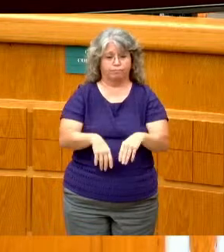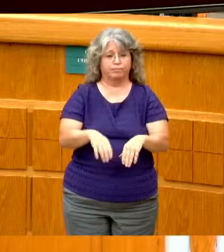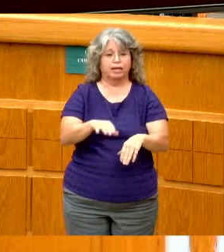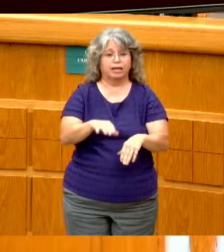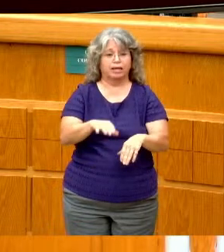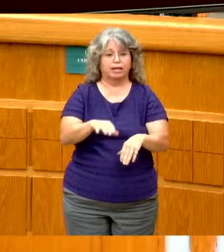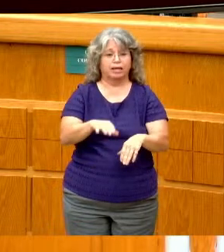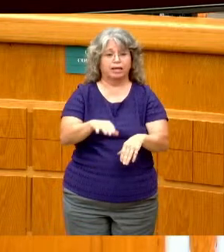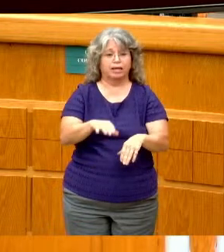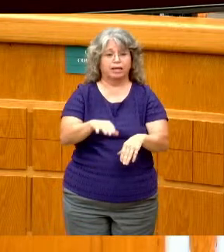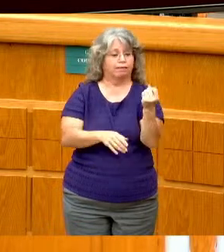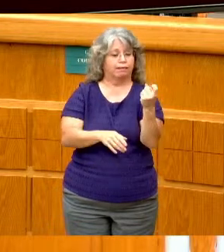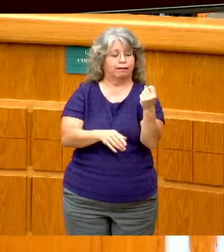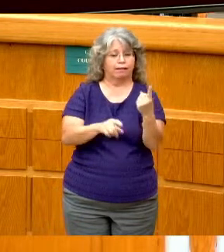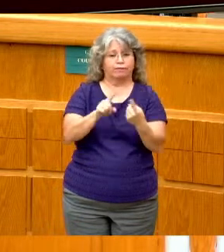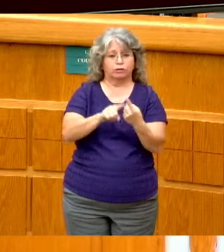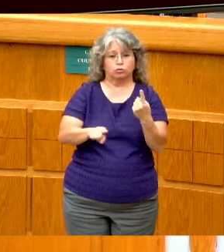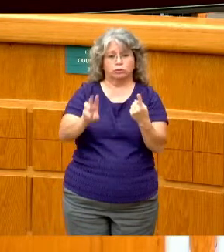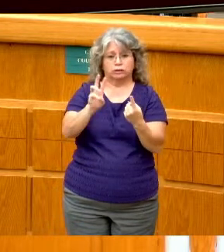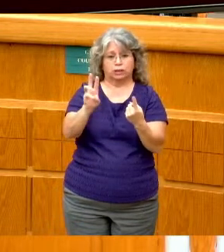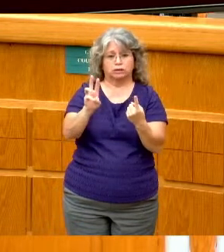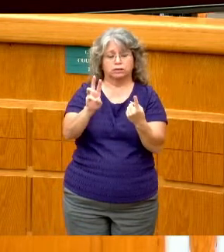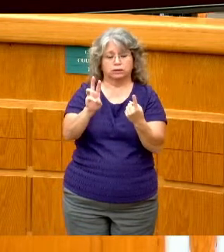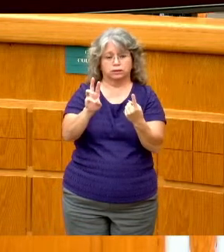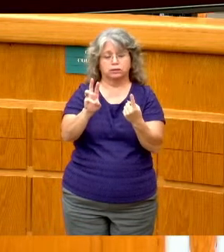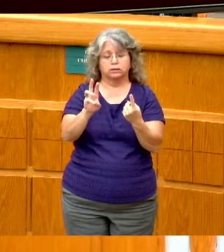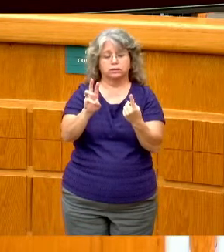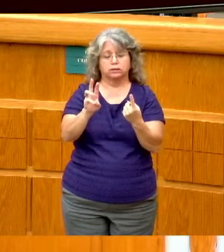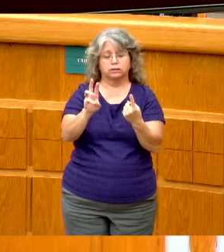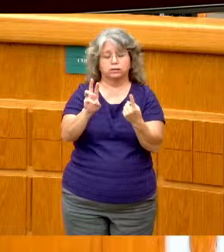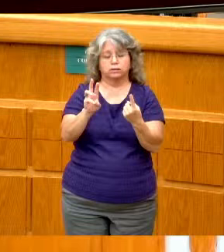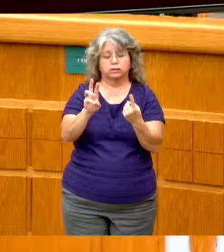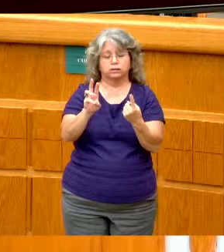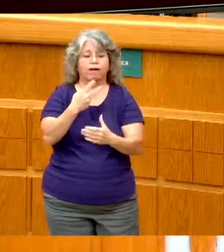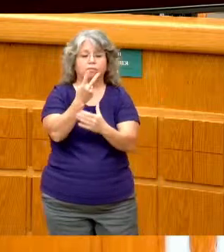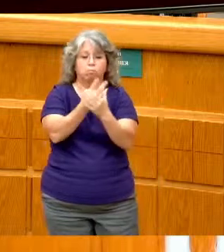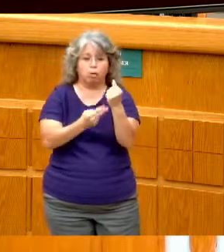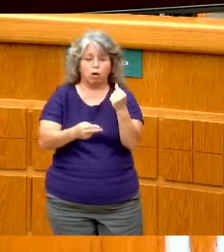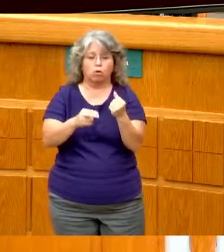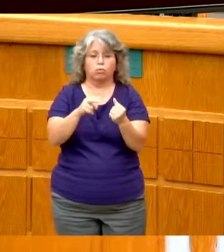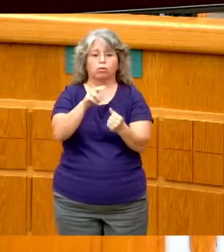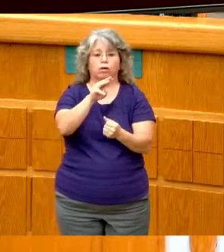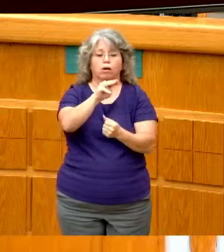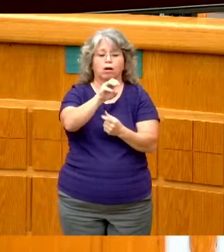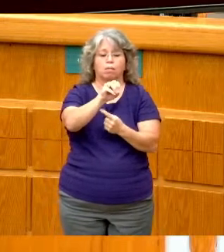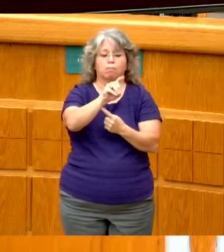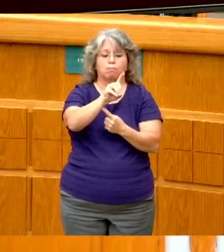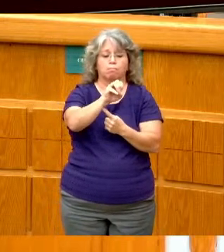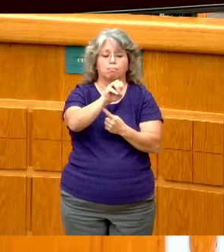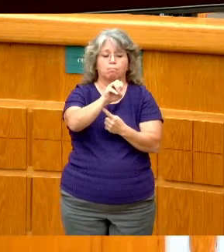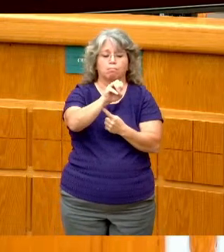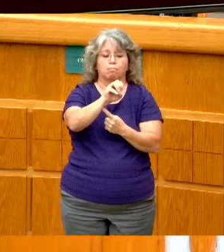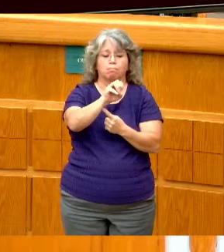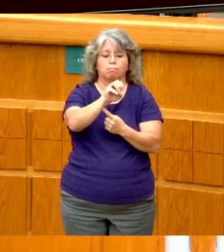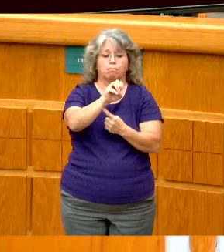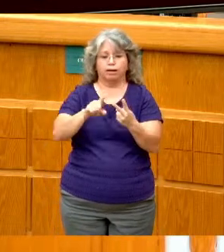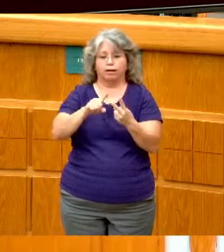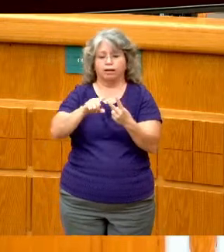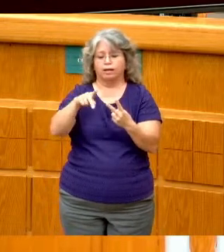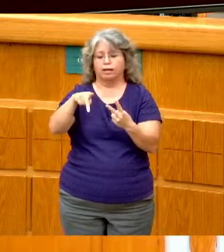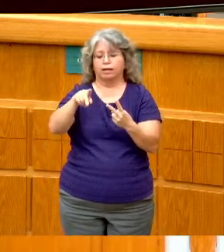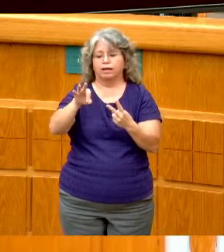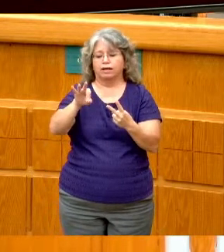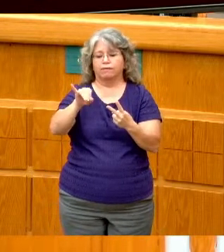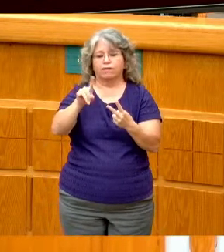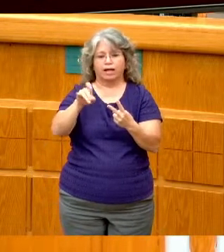to 6 p.m. on Sundays. We have both the Moderna and Pfizer vaccines available. It's very